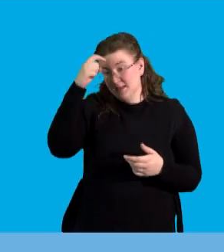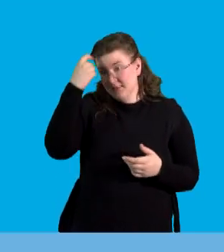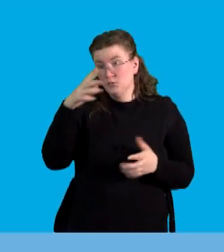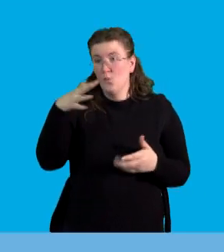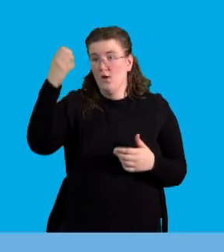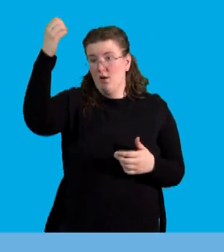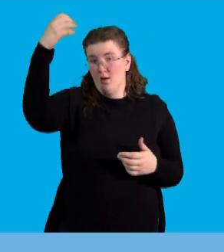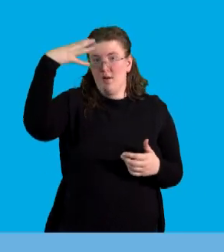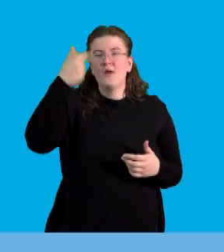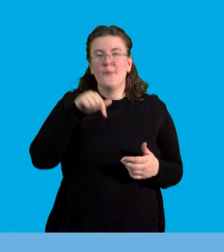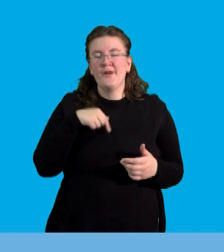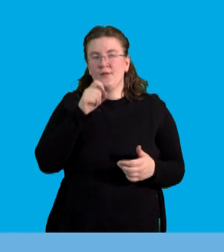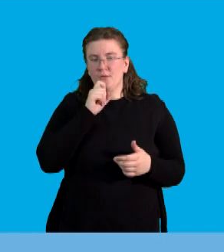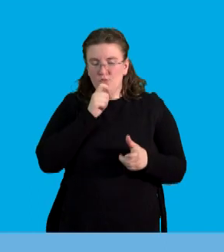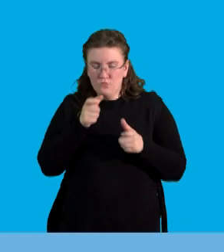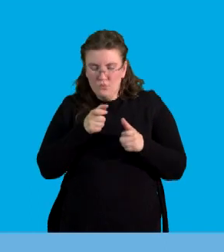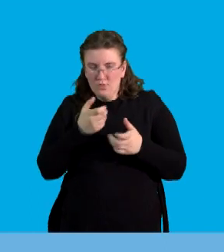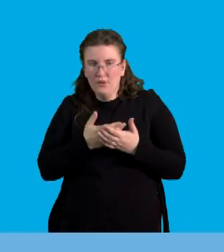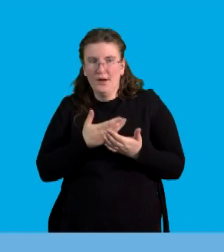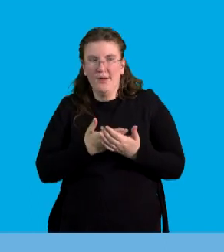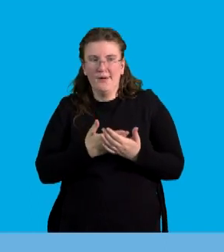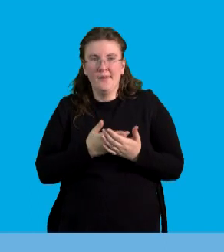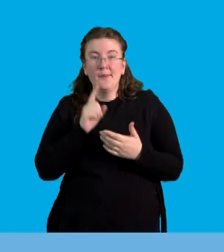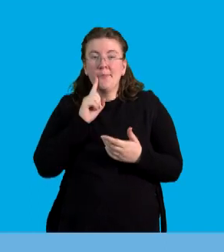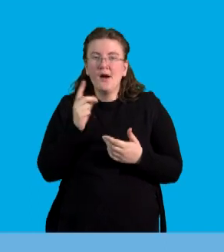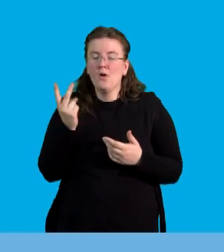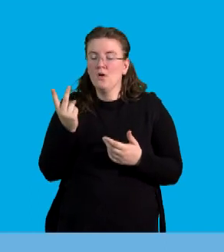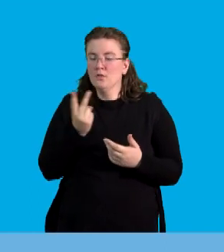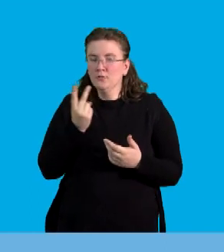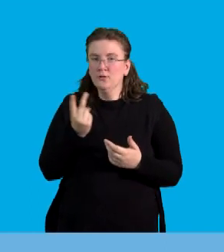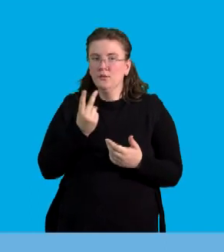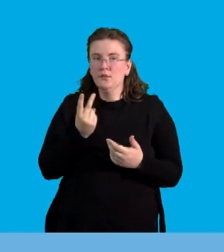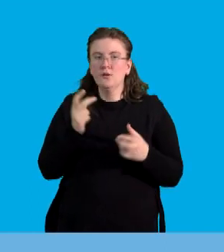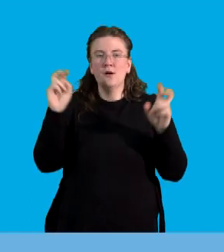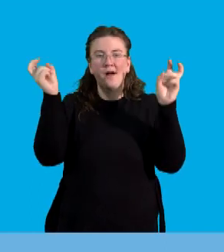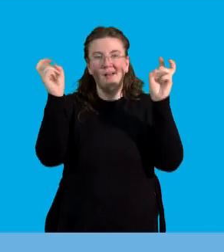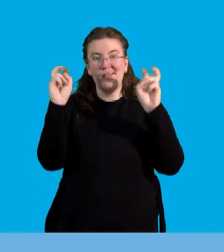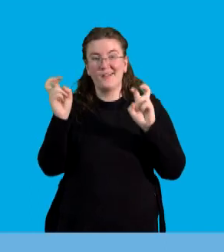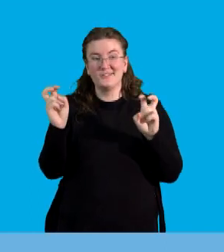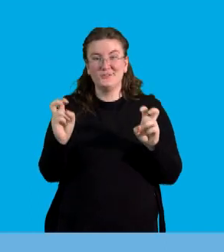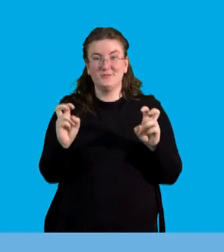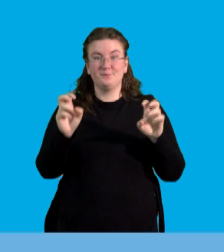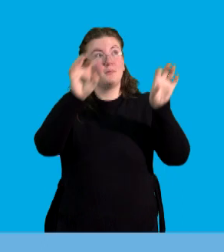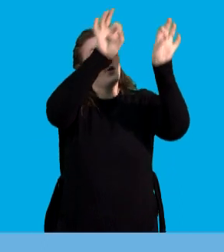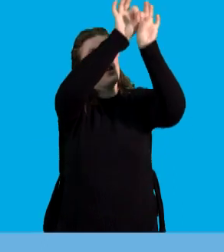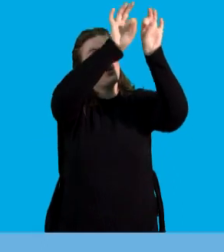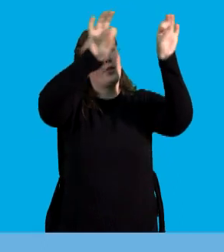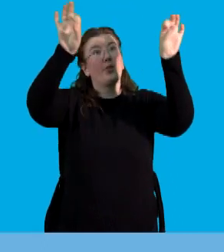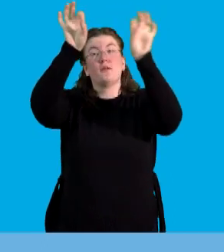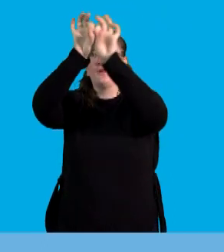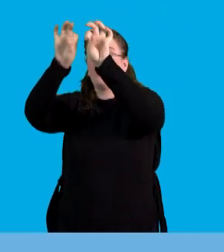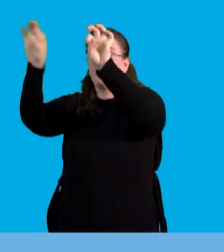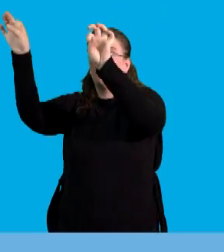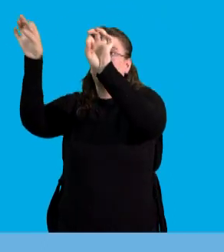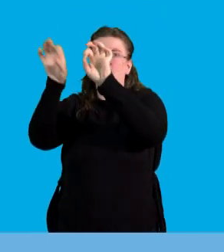where heat or light is employed functionally. On the other hand, electrical power lines, the